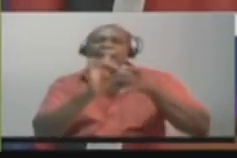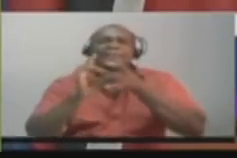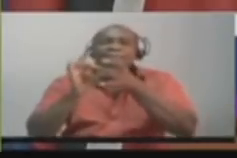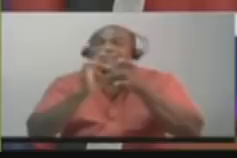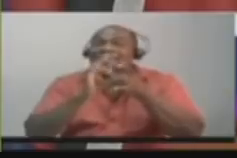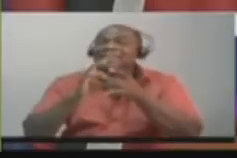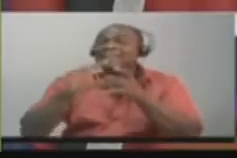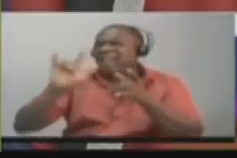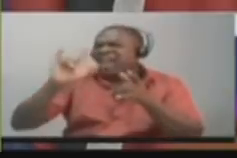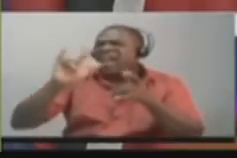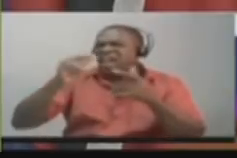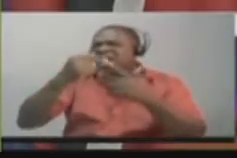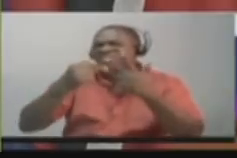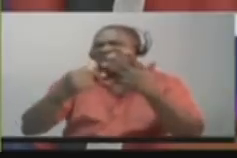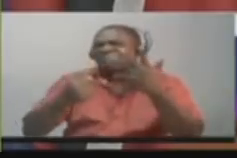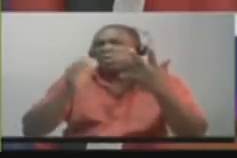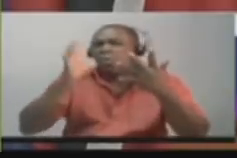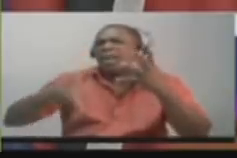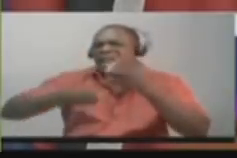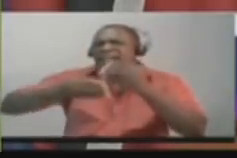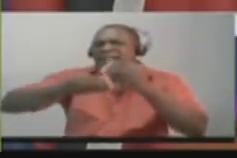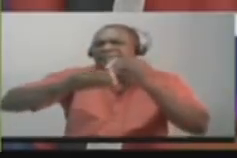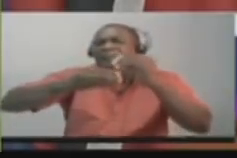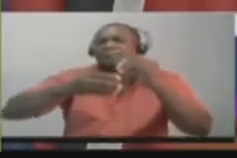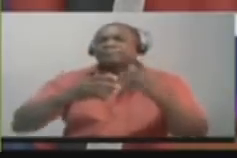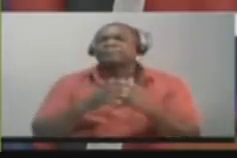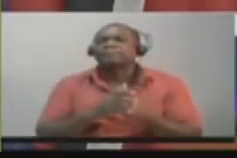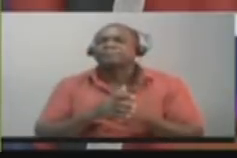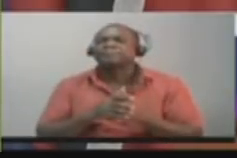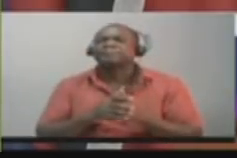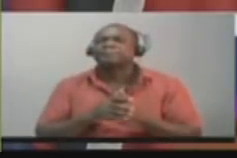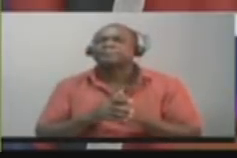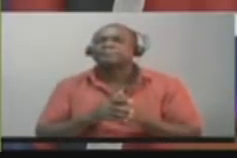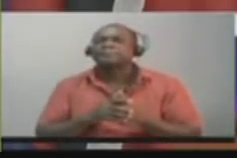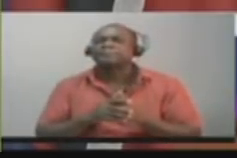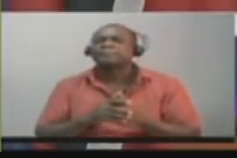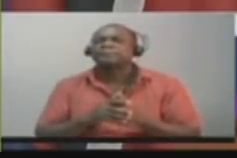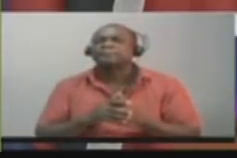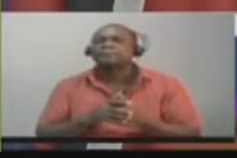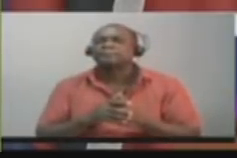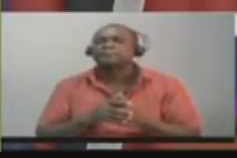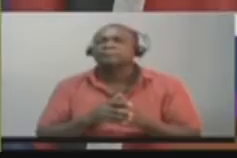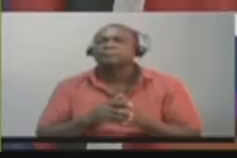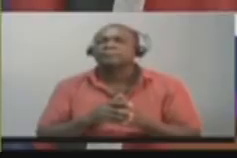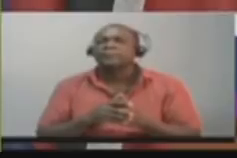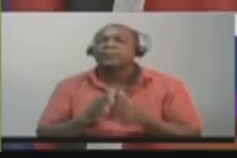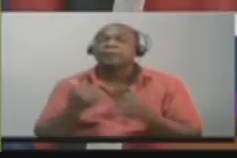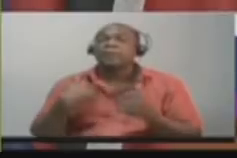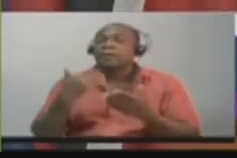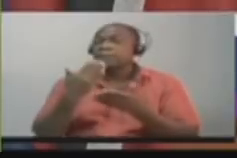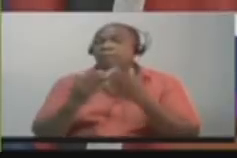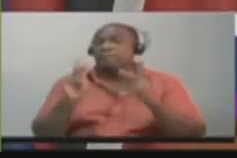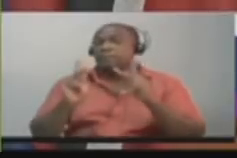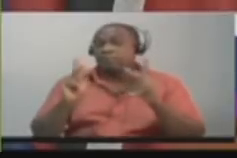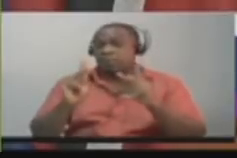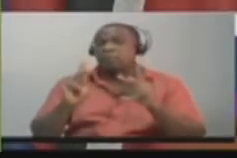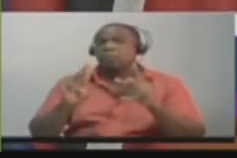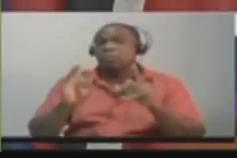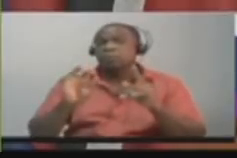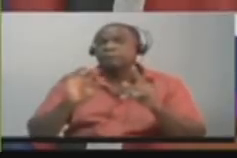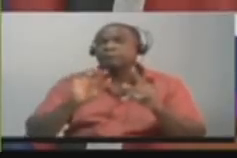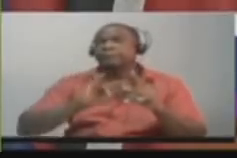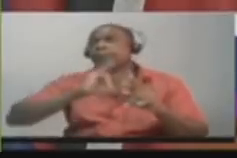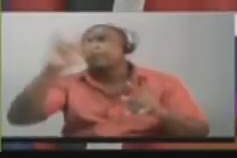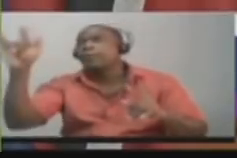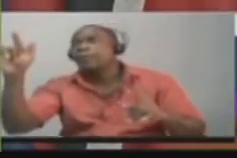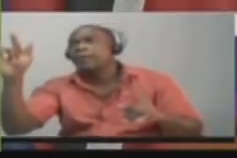with certain persons who have gone away and gotten their children vaccinated using Pfizer. So, of course, no children who are